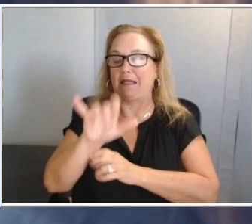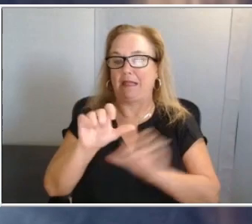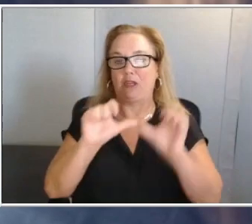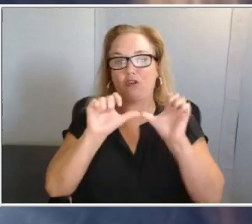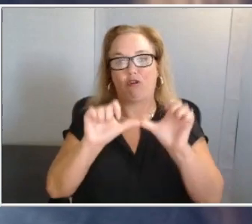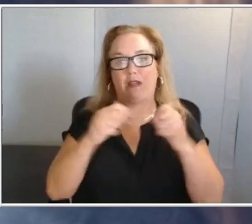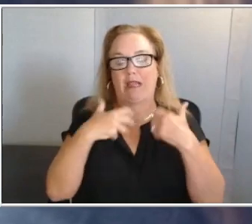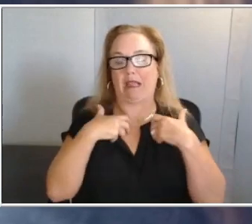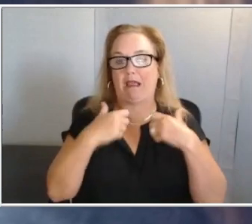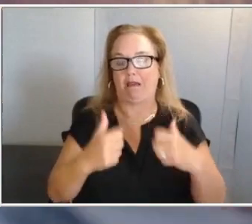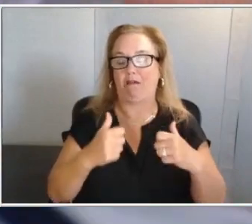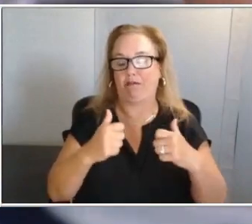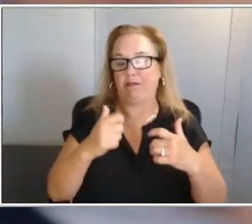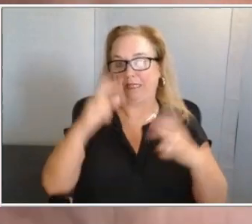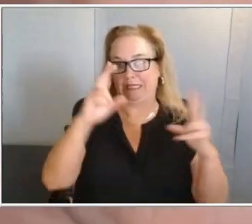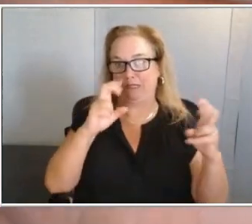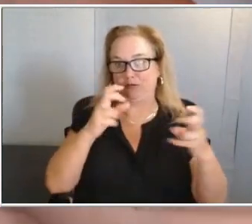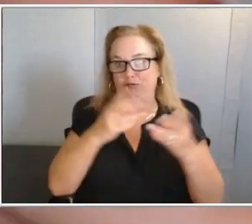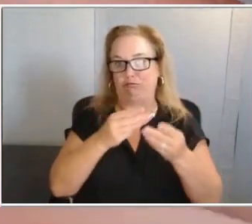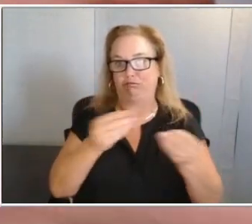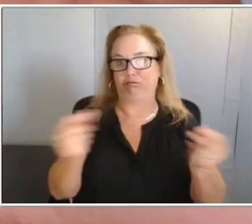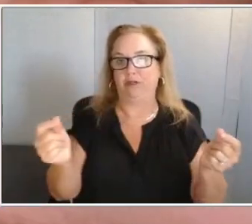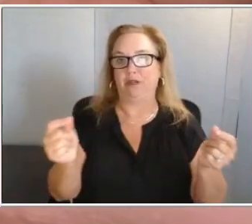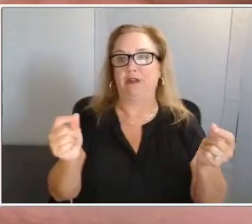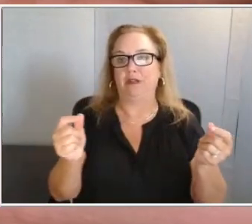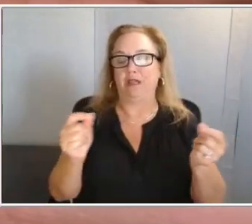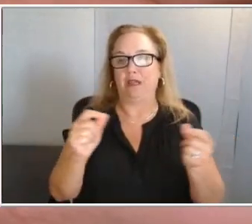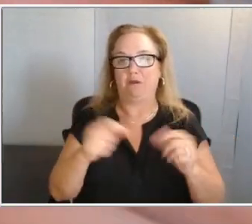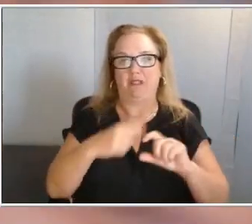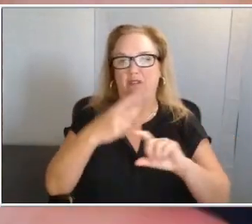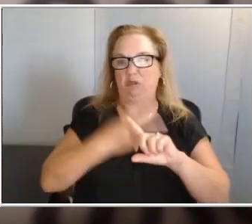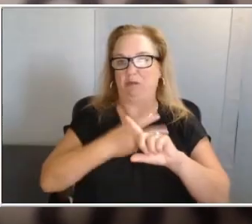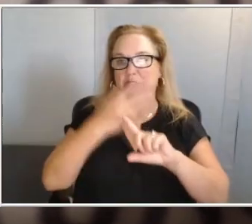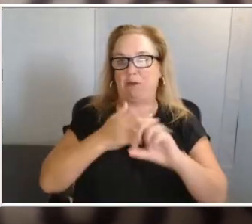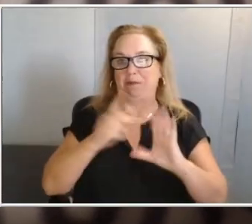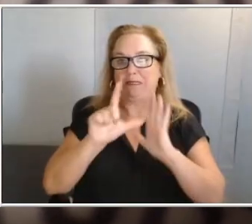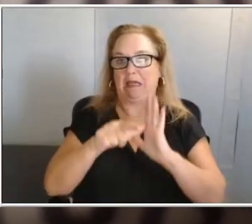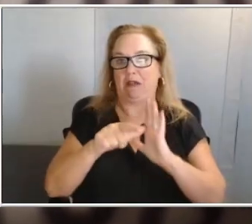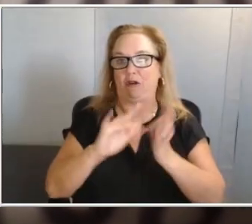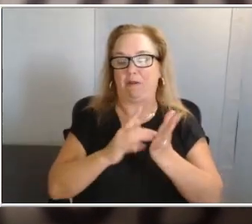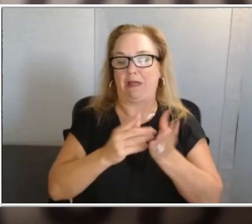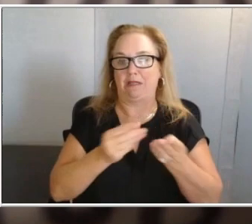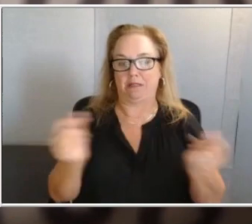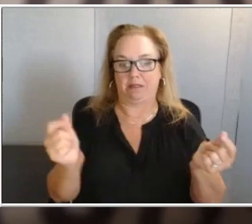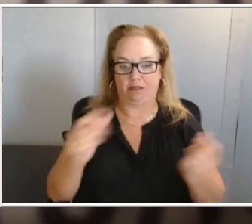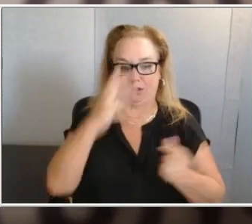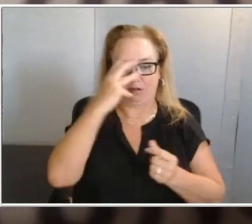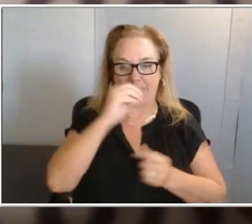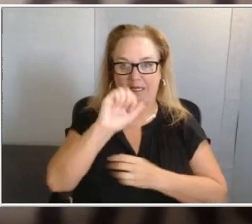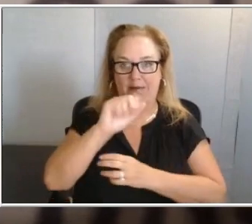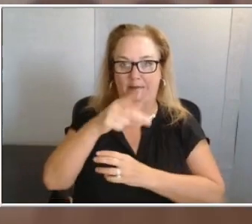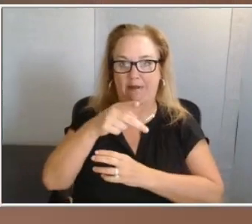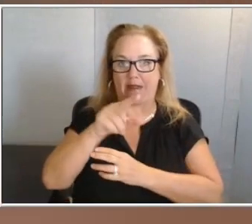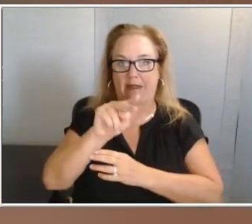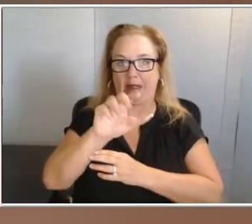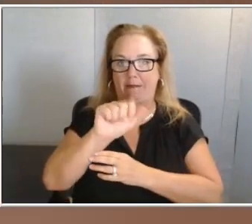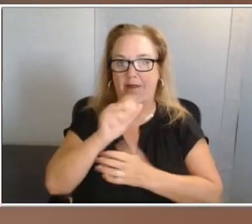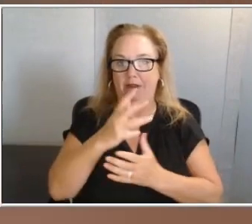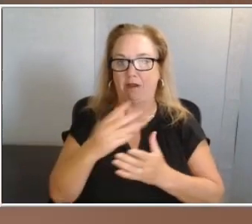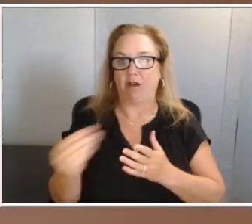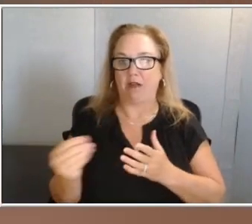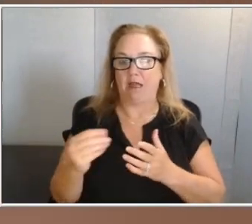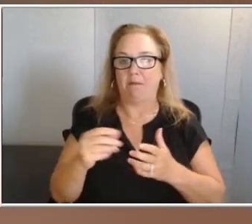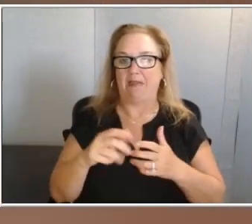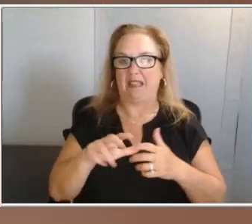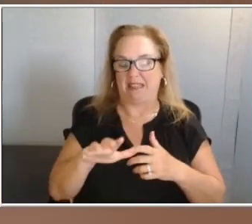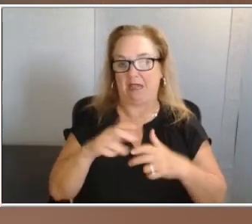disappeared quickly, and within months, she was off all of her medications. Her sleep apnea was a thing of the past, but losing all